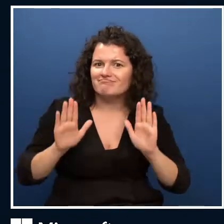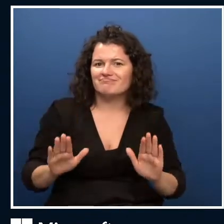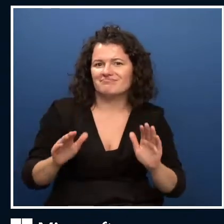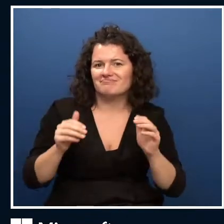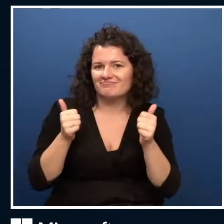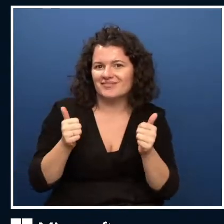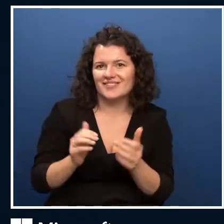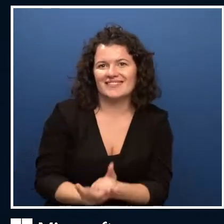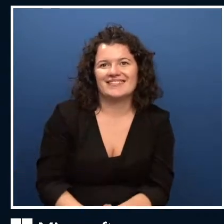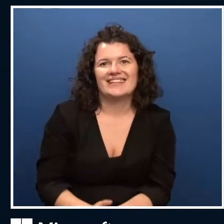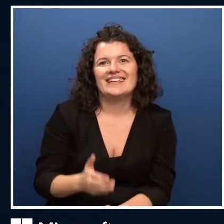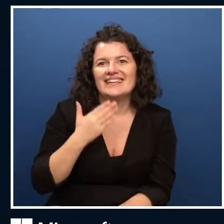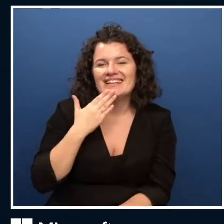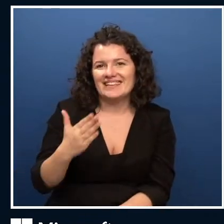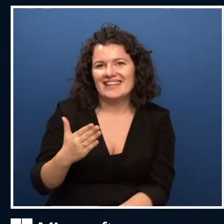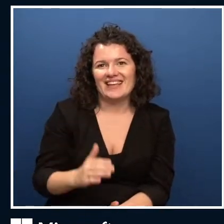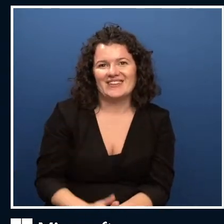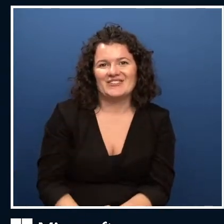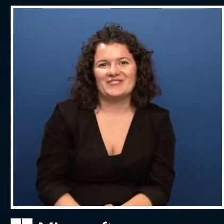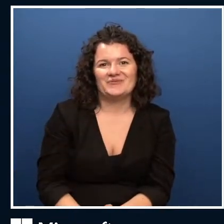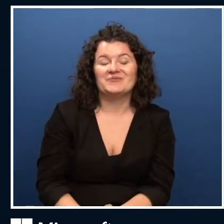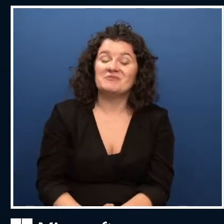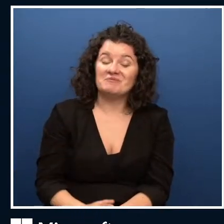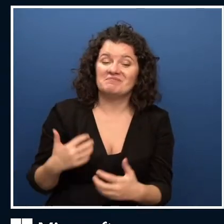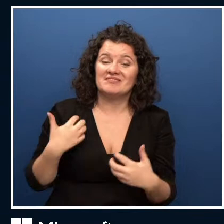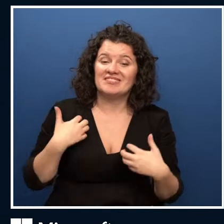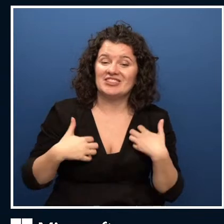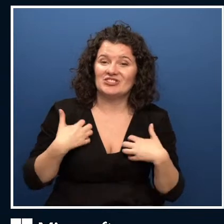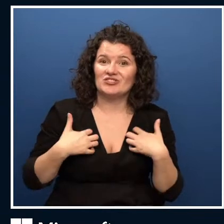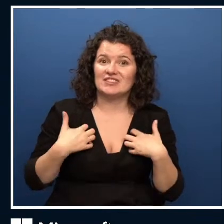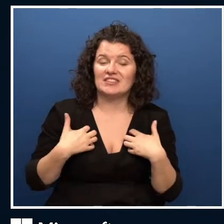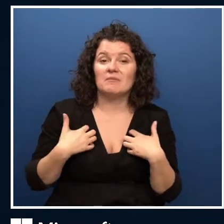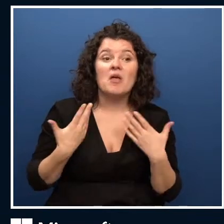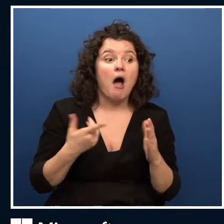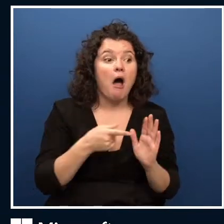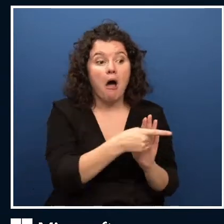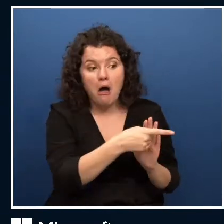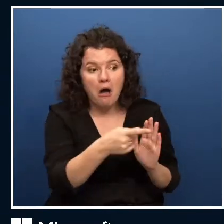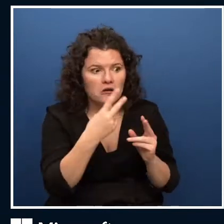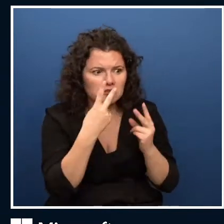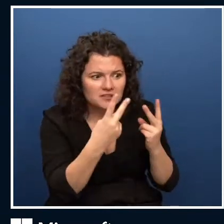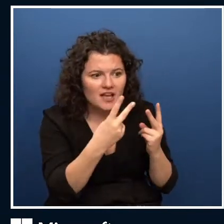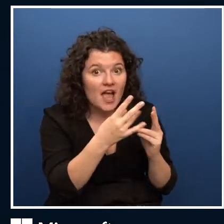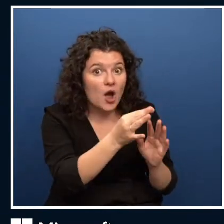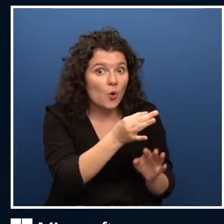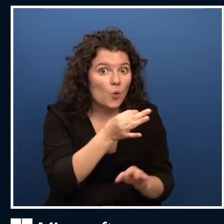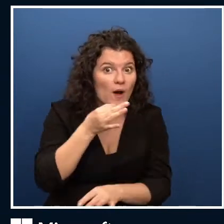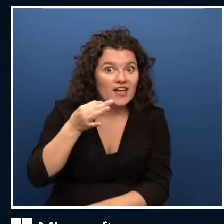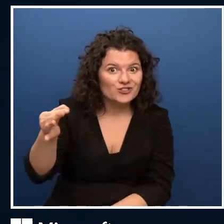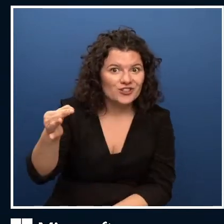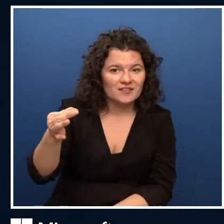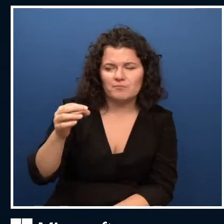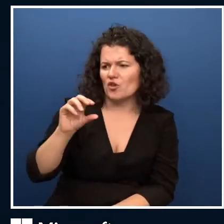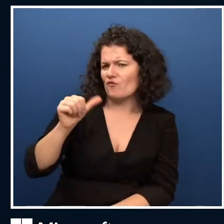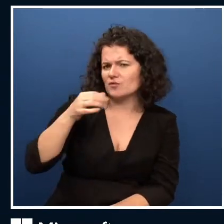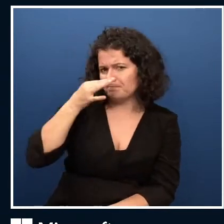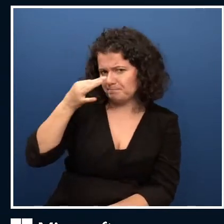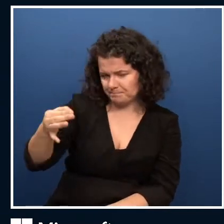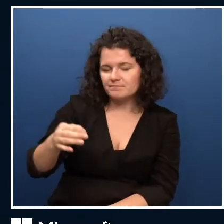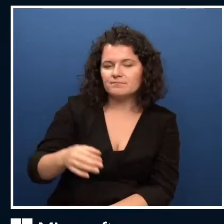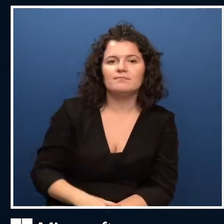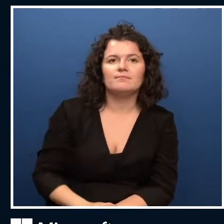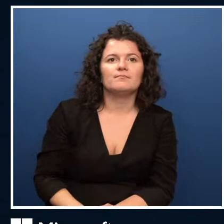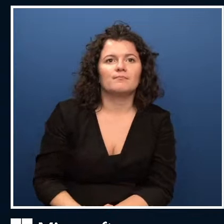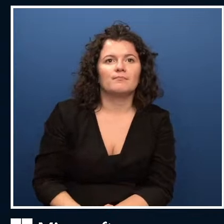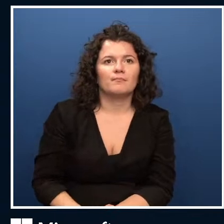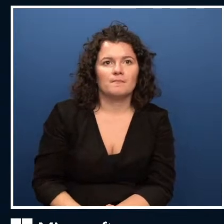you. Yeah, really interesting. We do have a couple of questions for you. So the first one is from our audience.